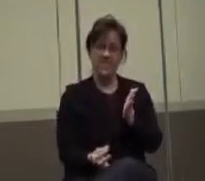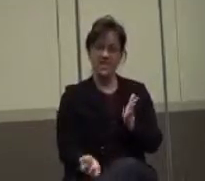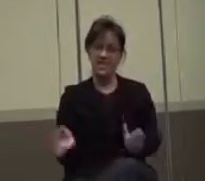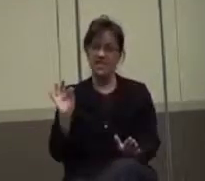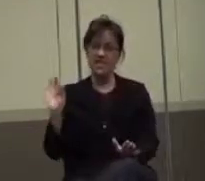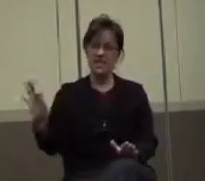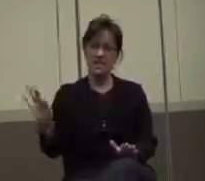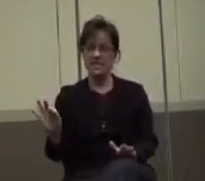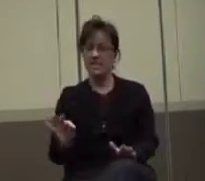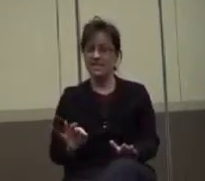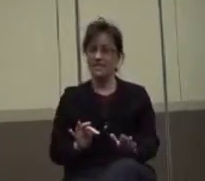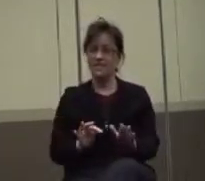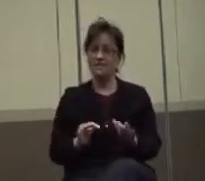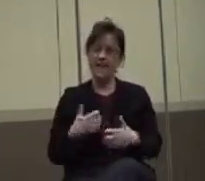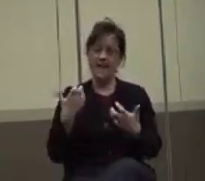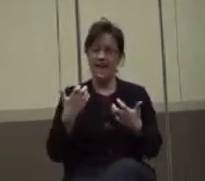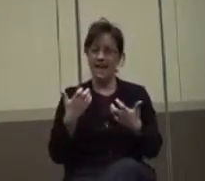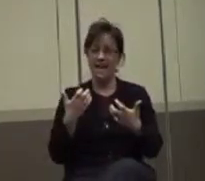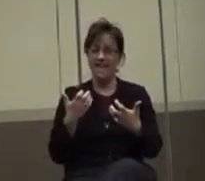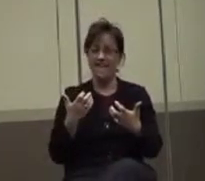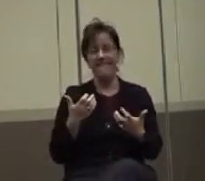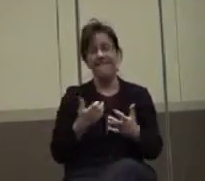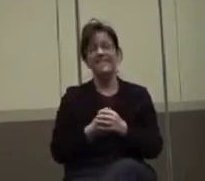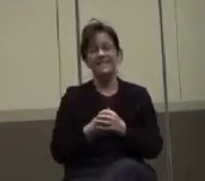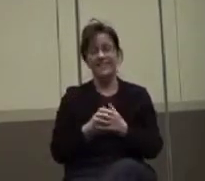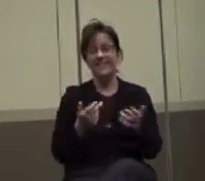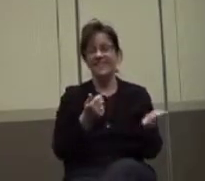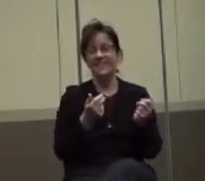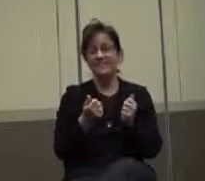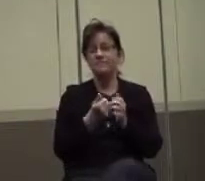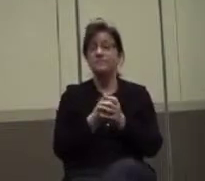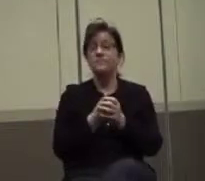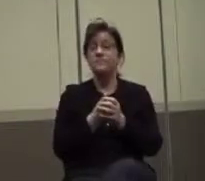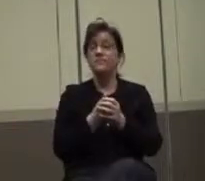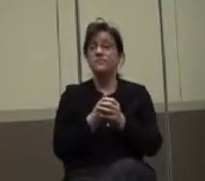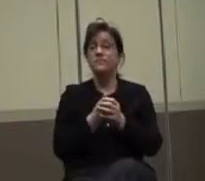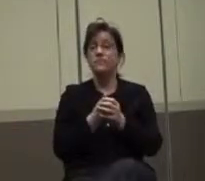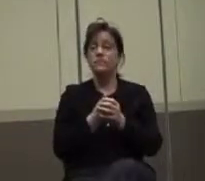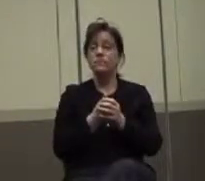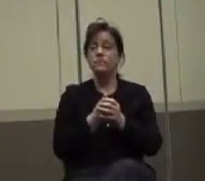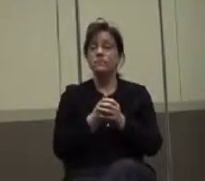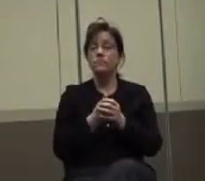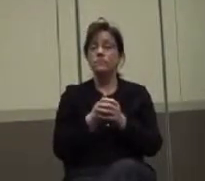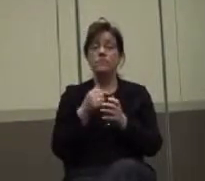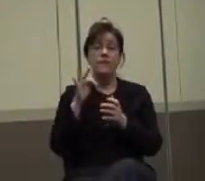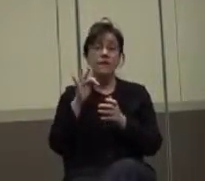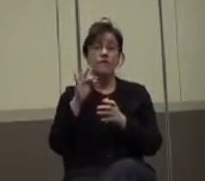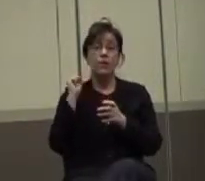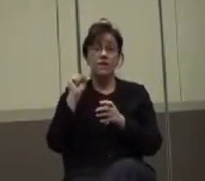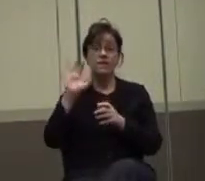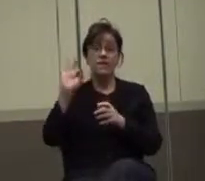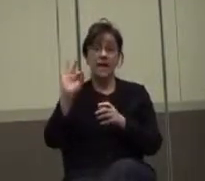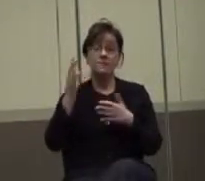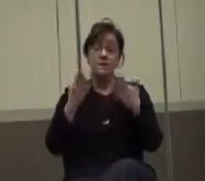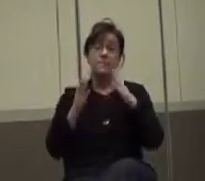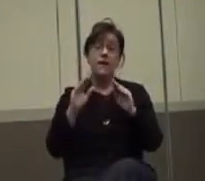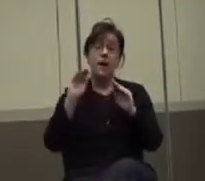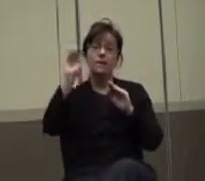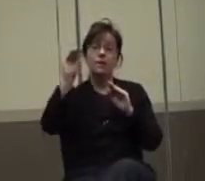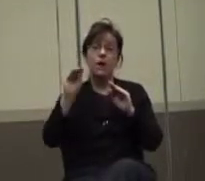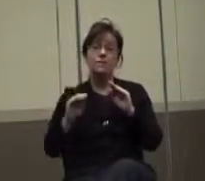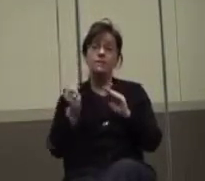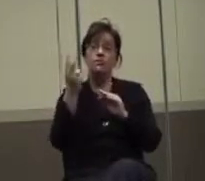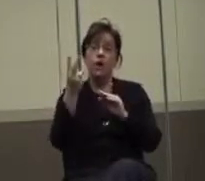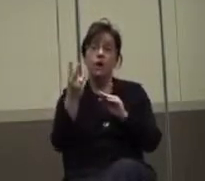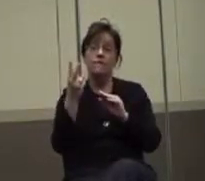Right? Okay. Now, I just simply put up so many marks. Now, if it was 9, I might put up 12 marks. Why would I put up 12 marks if the average